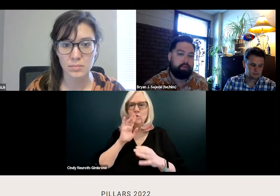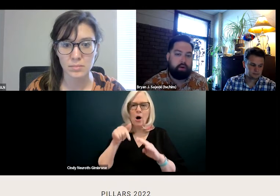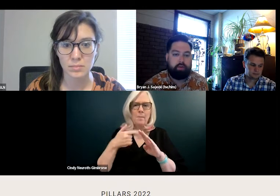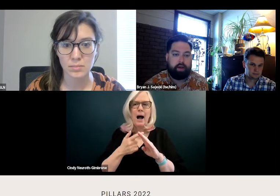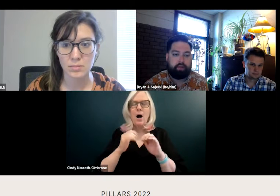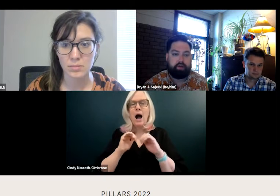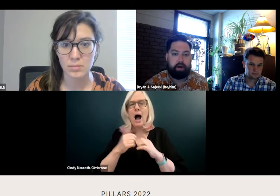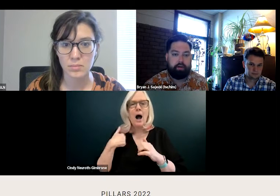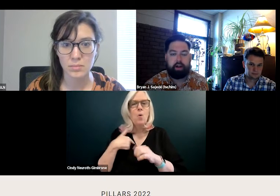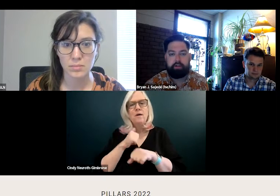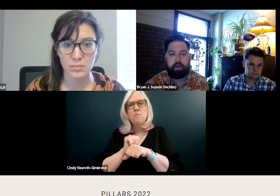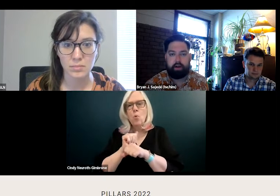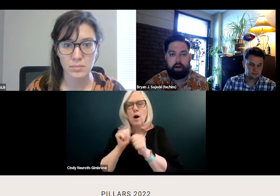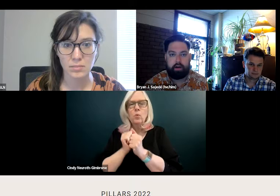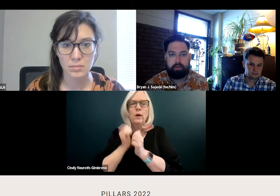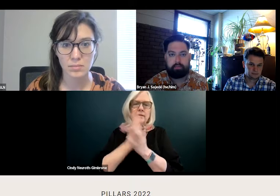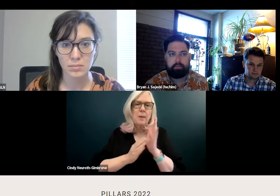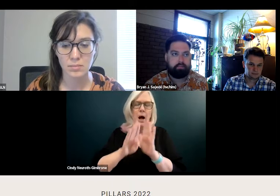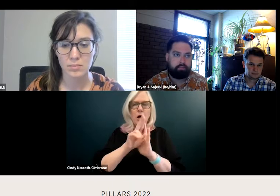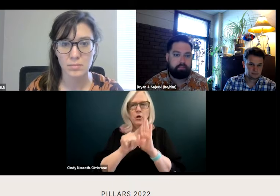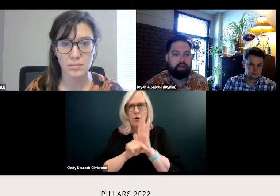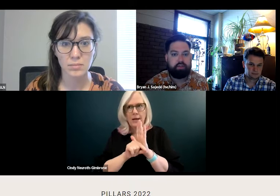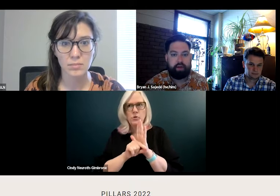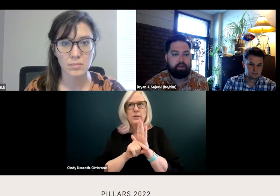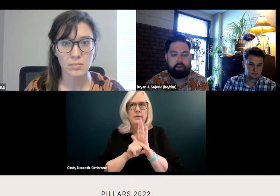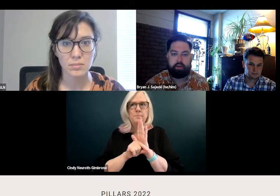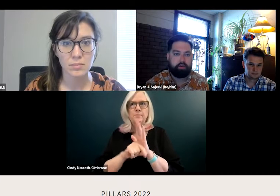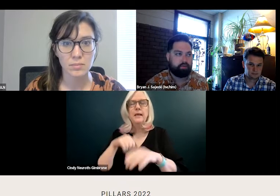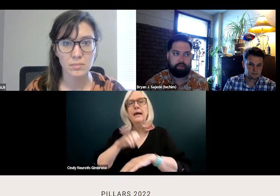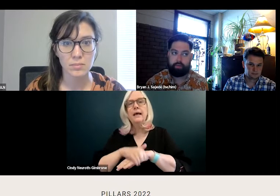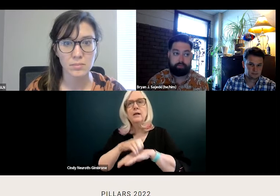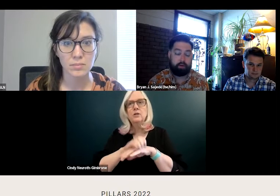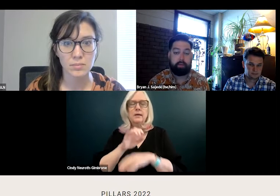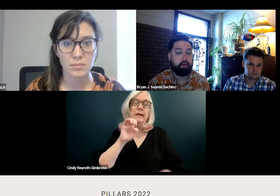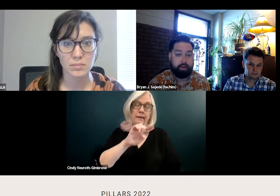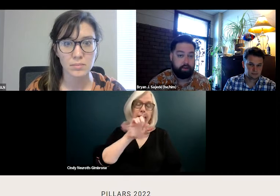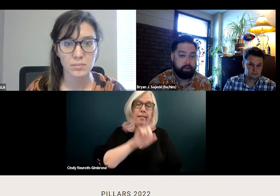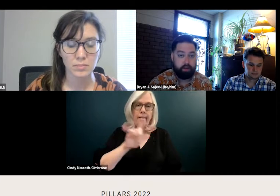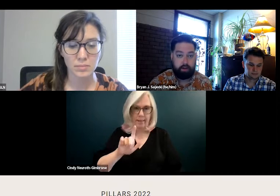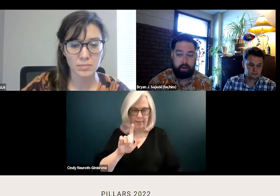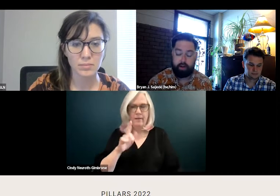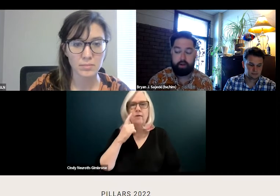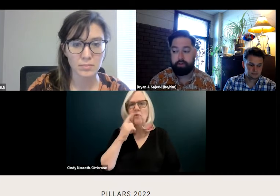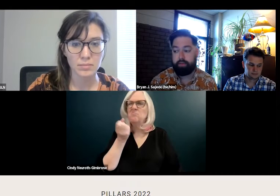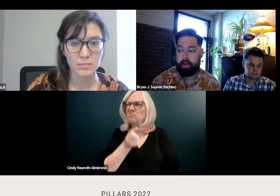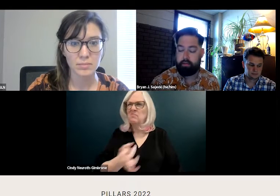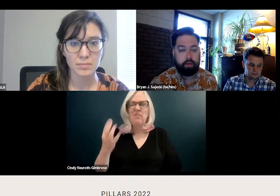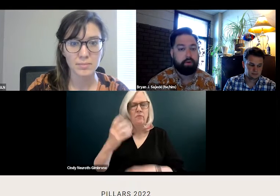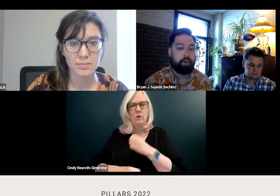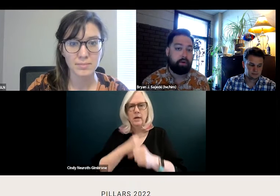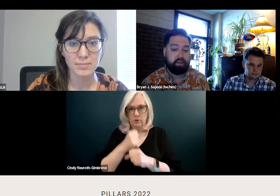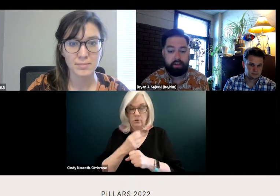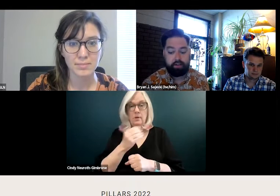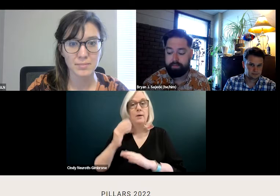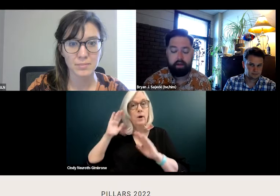how we have worked with some undergraduate English language learners for a number of years, and we hope that you